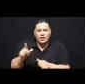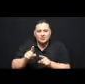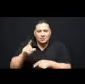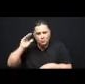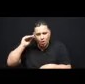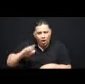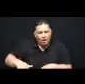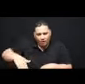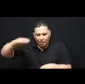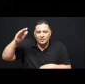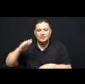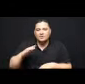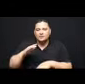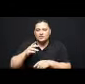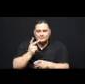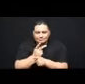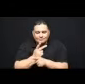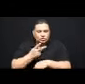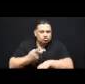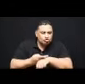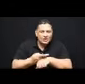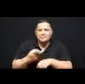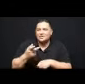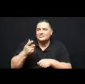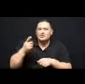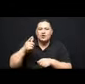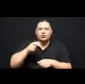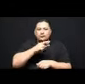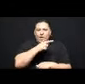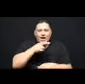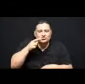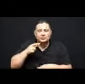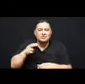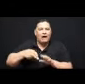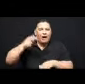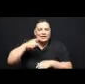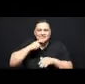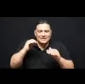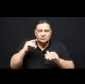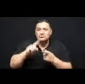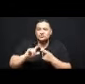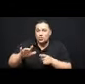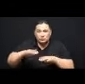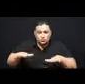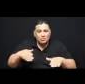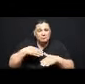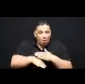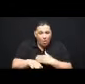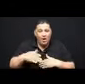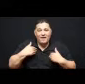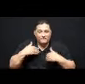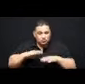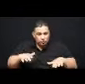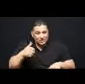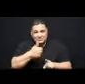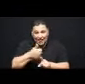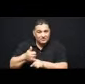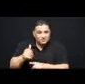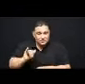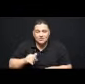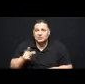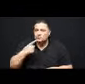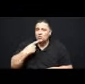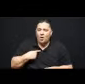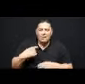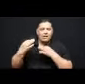high desert, till your children were grown and had babies themselves. You told me how losing those good boys turned you into